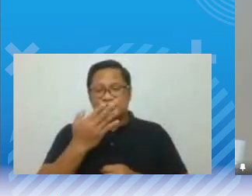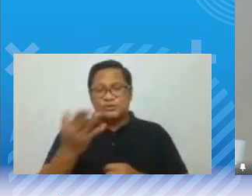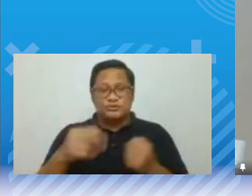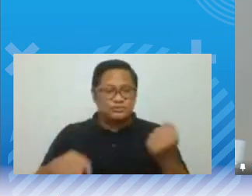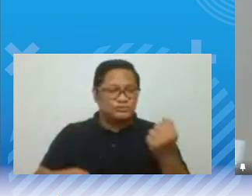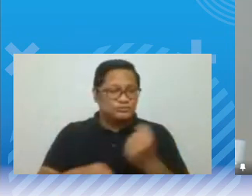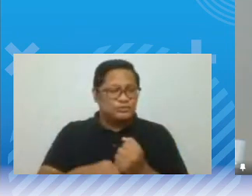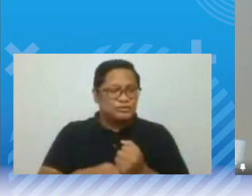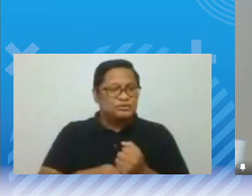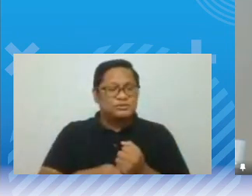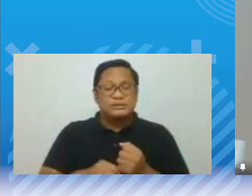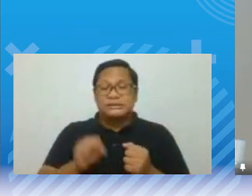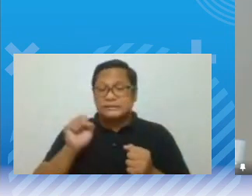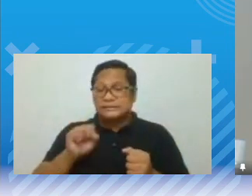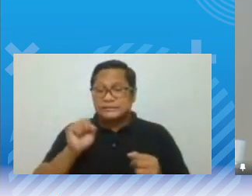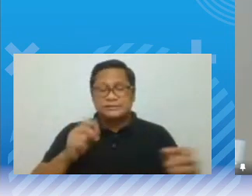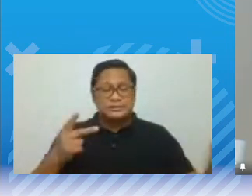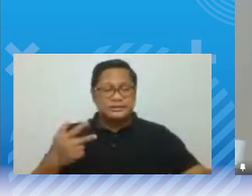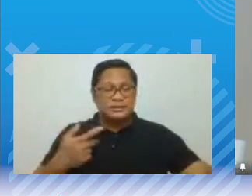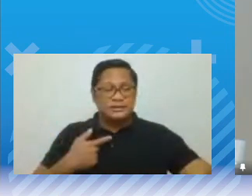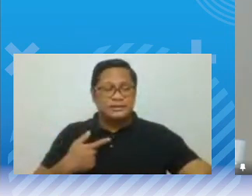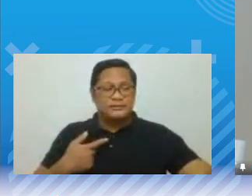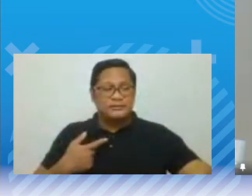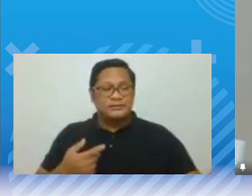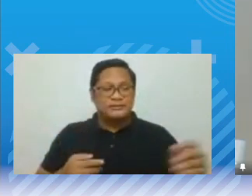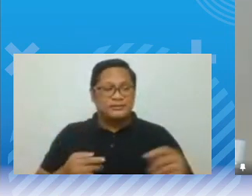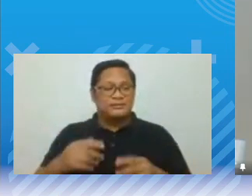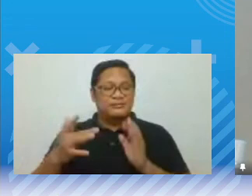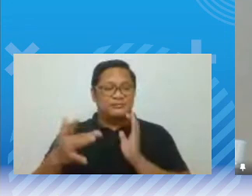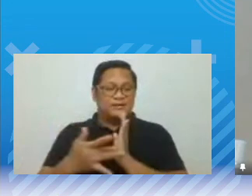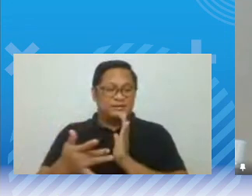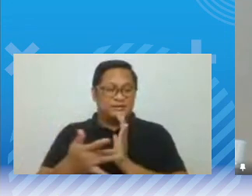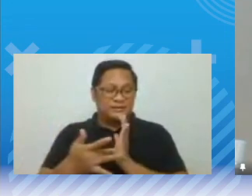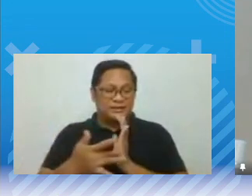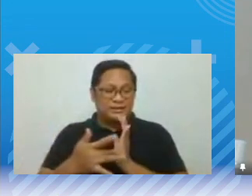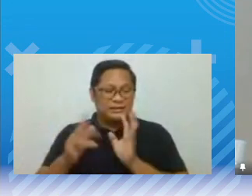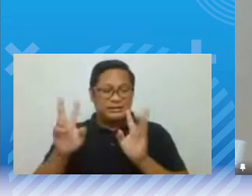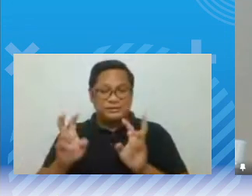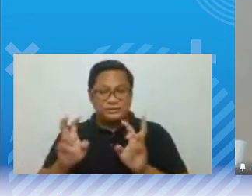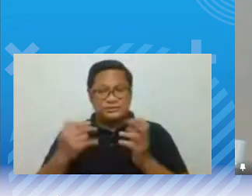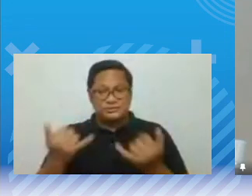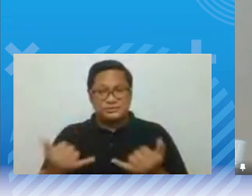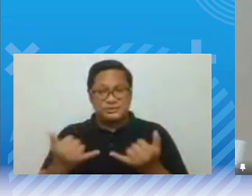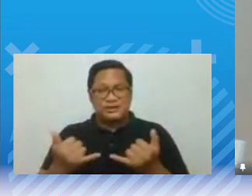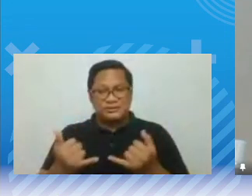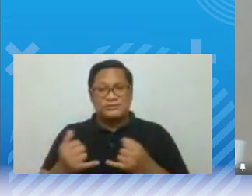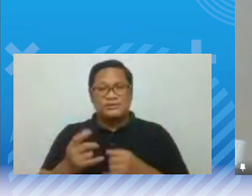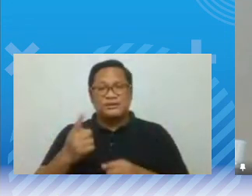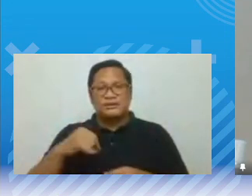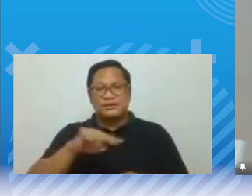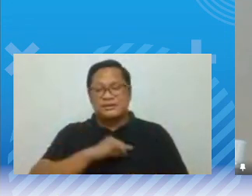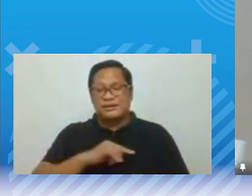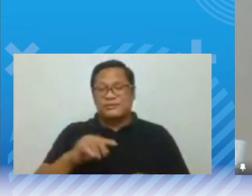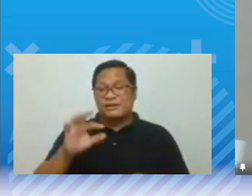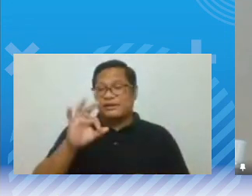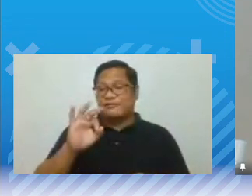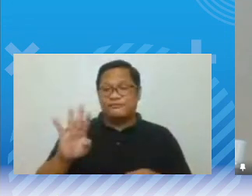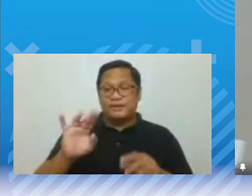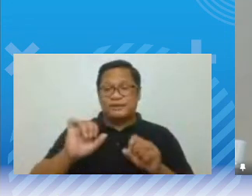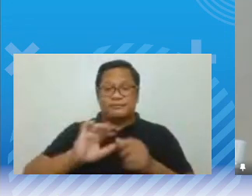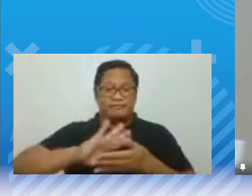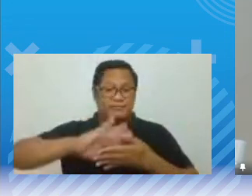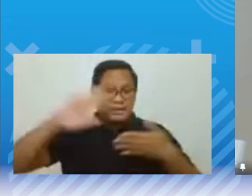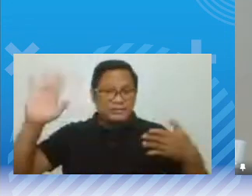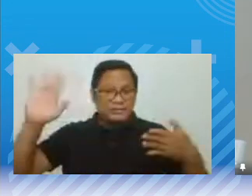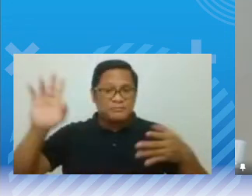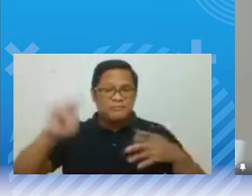While nagkaroon po tayo ng technical issues right now sa ating FB Live, but still go